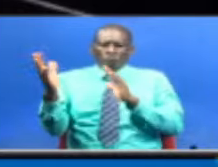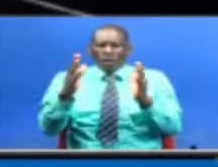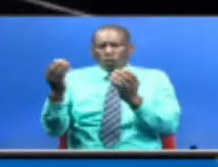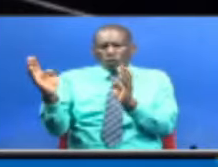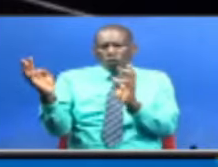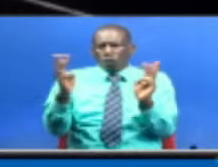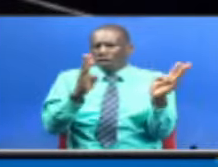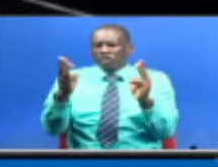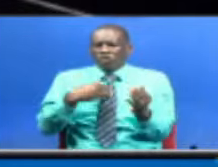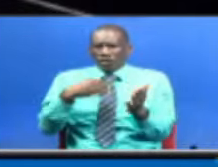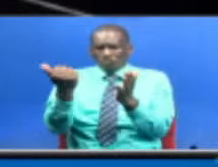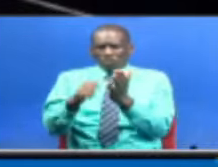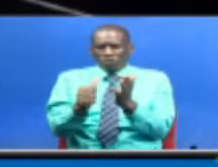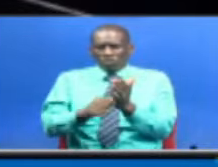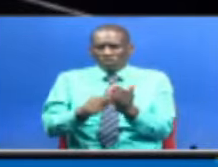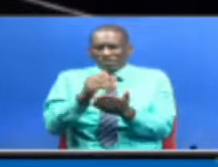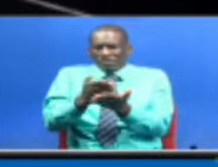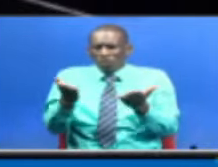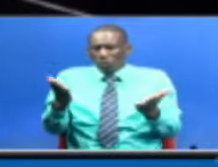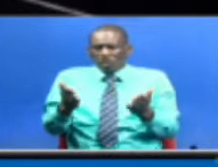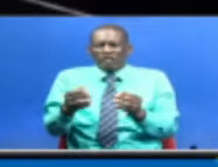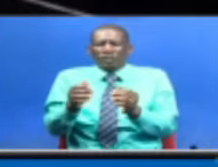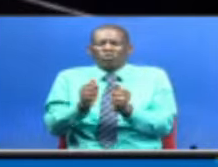of the equipment in the network that overheats